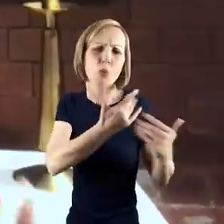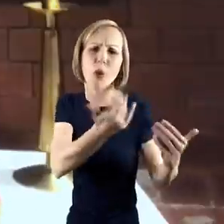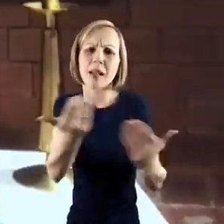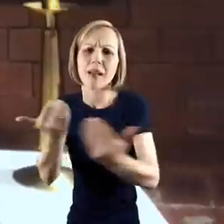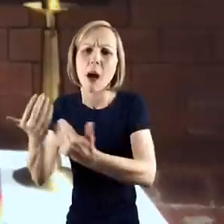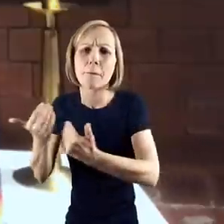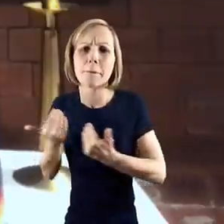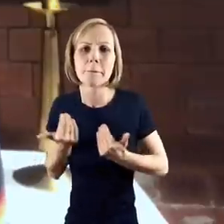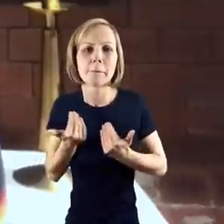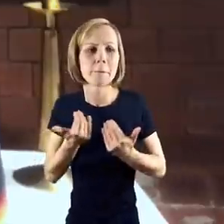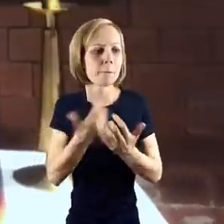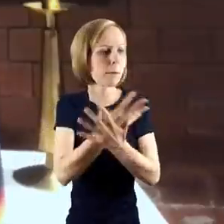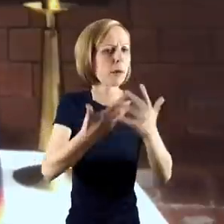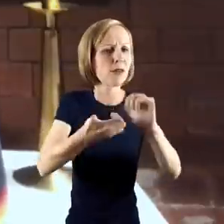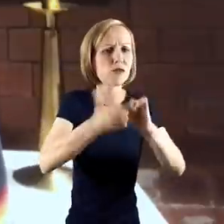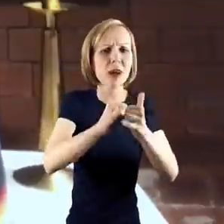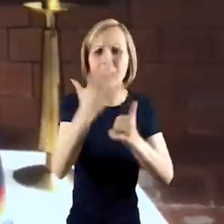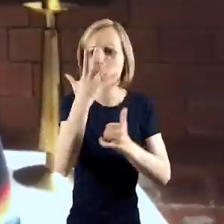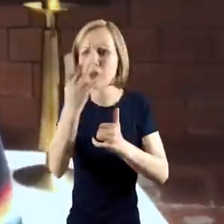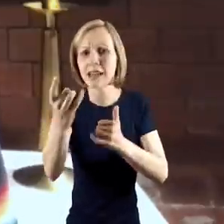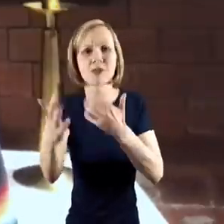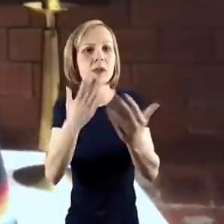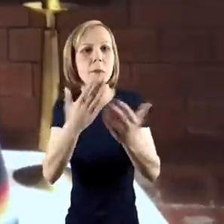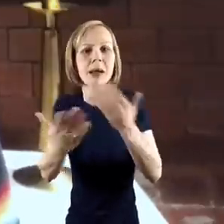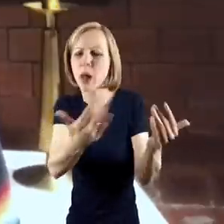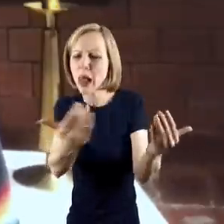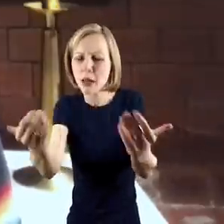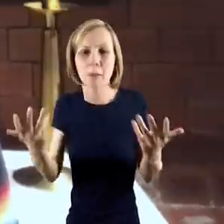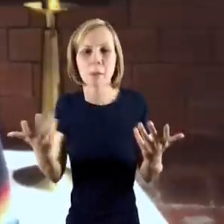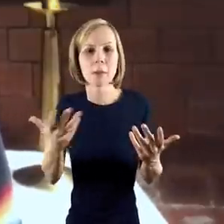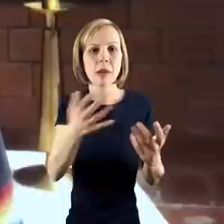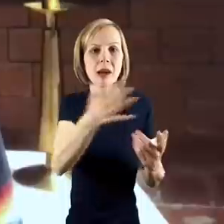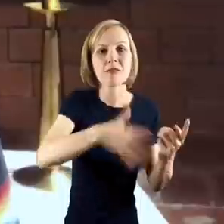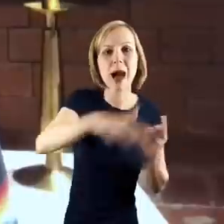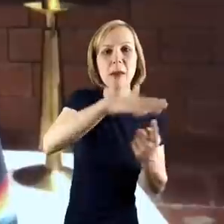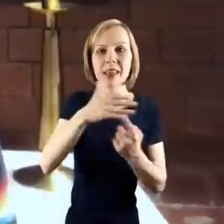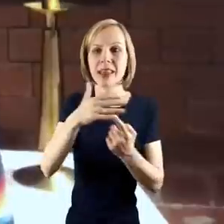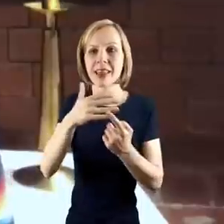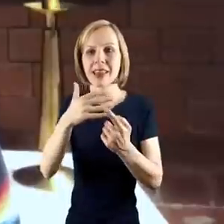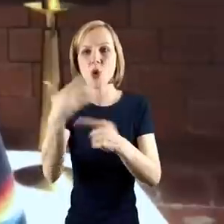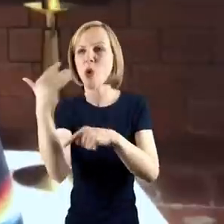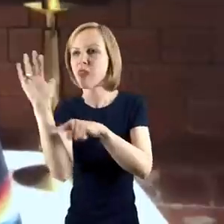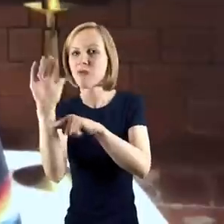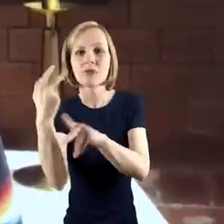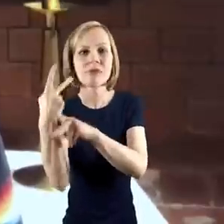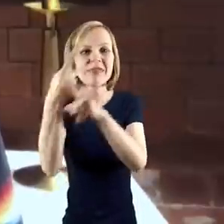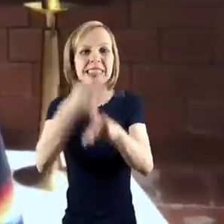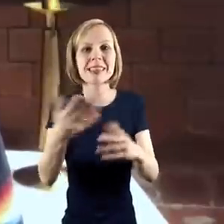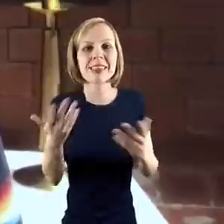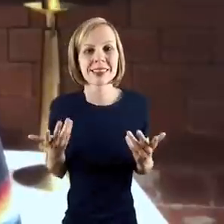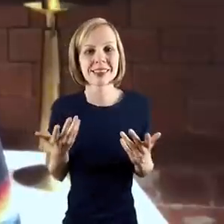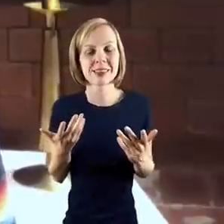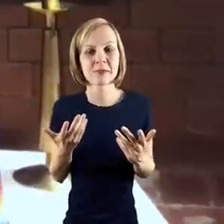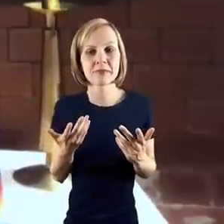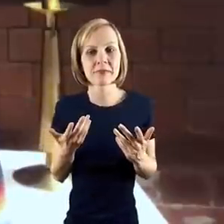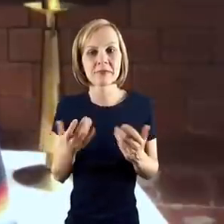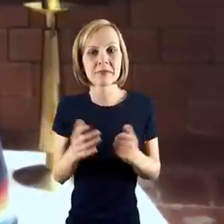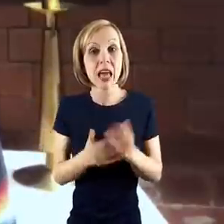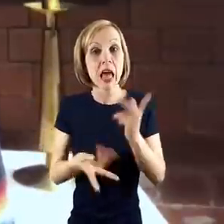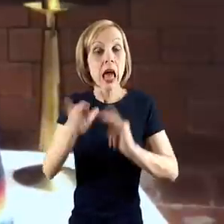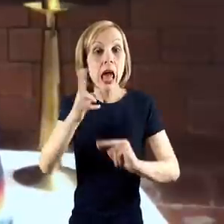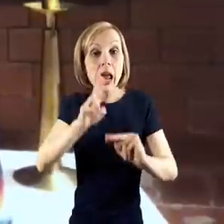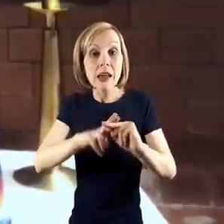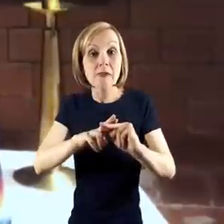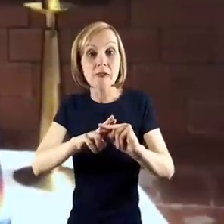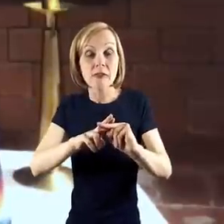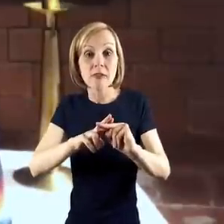provide hospitality for friends and strangers, for family and visitors from overseas. If she had to get